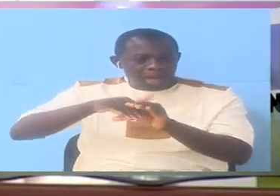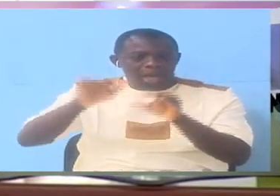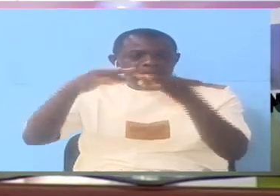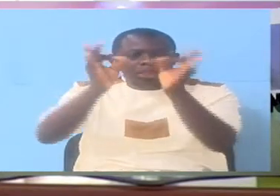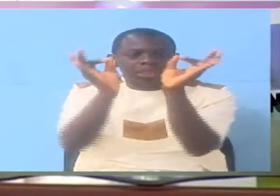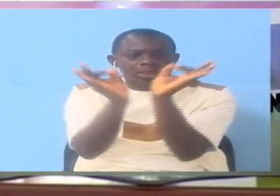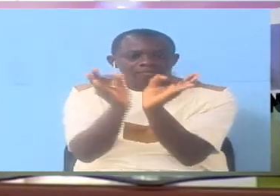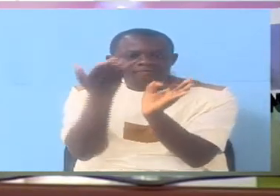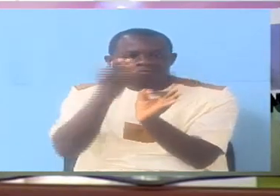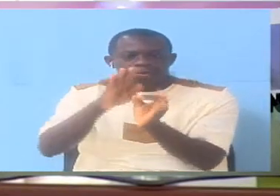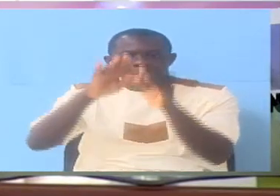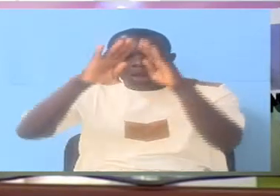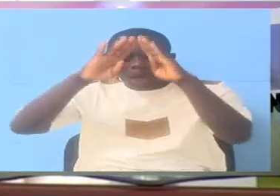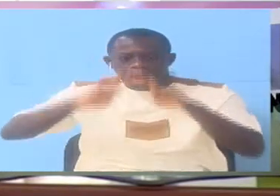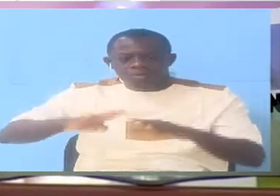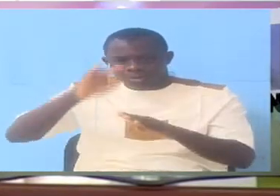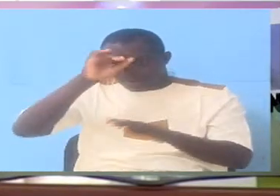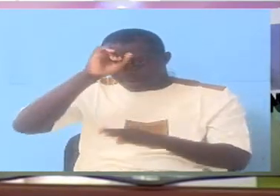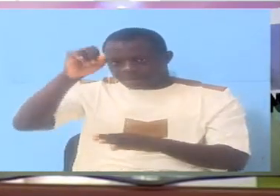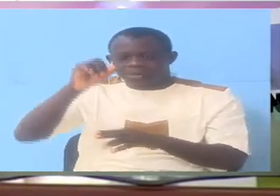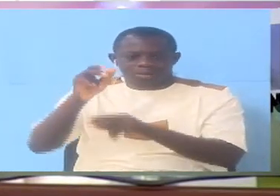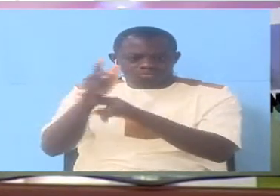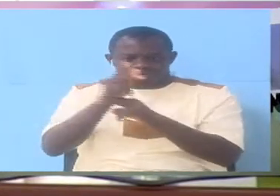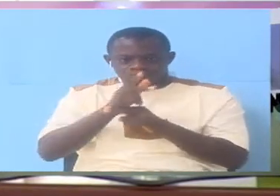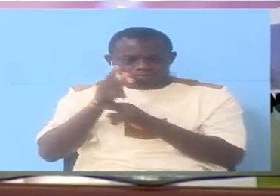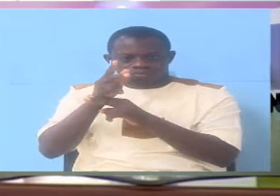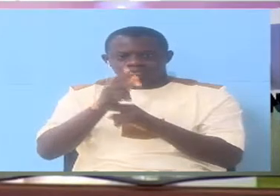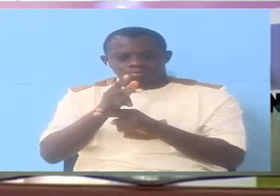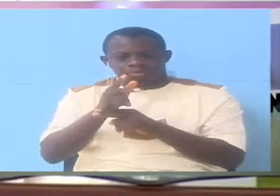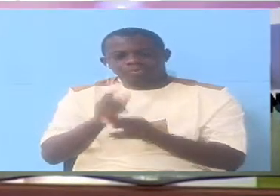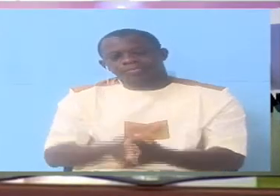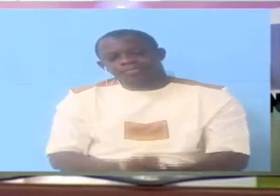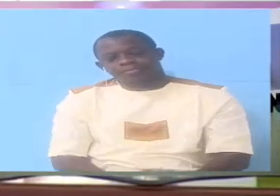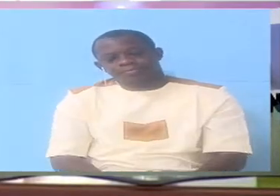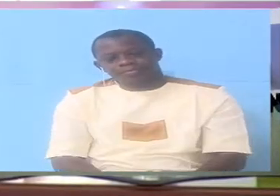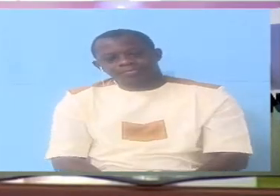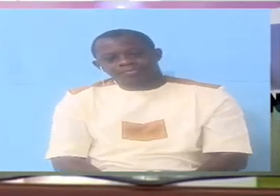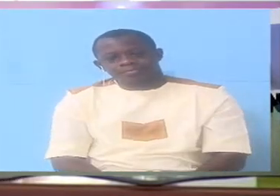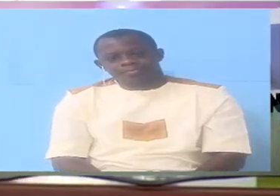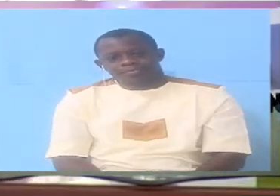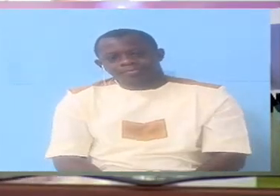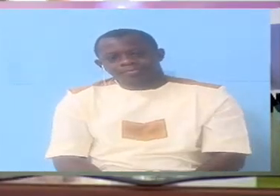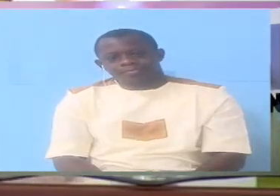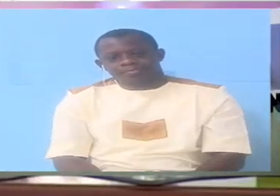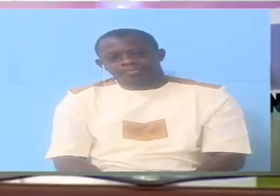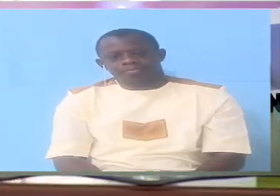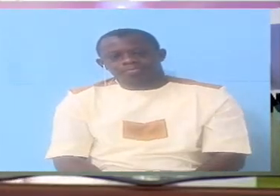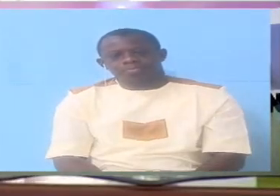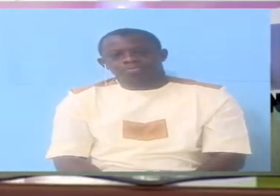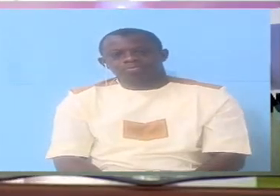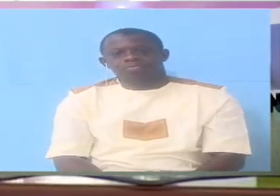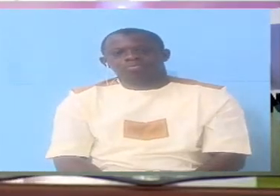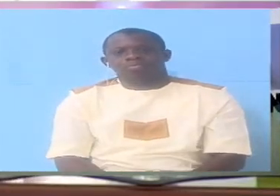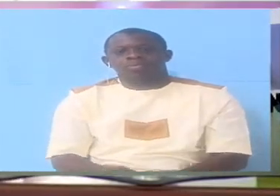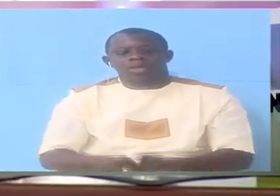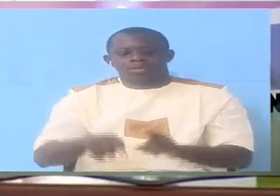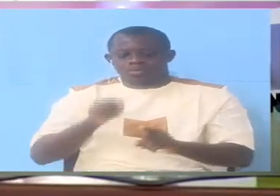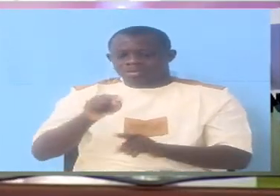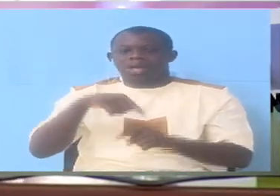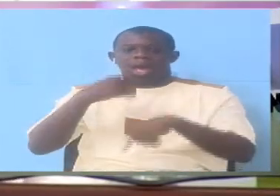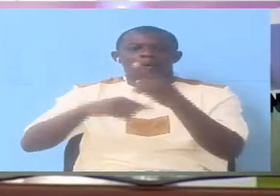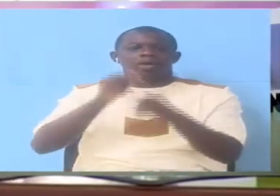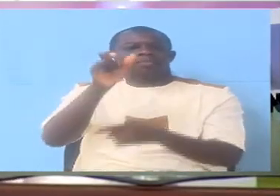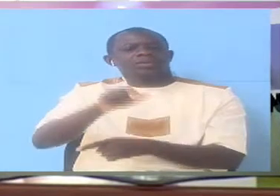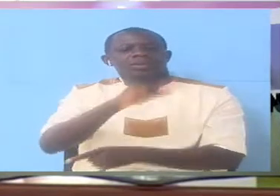ngi bayeko ci ñi nga xamné ño bayeko ci kër gu magga mu di State House. This is in reference to Bombardé, of